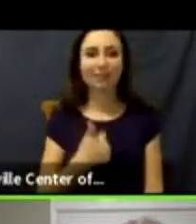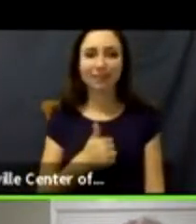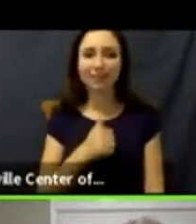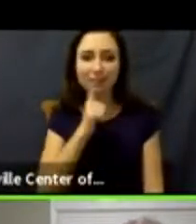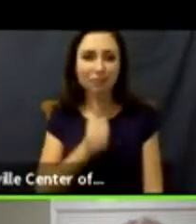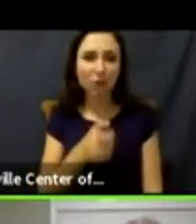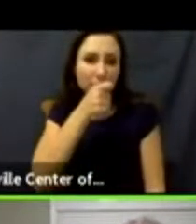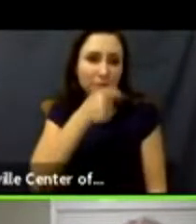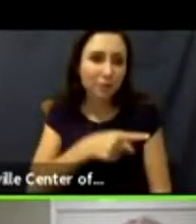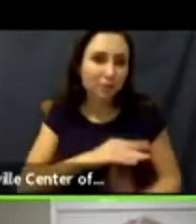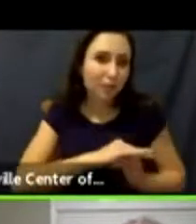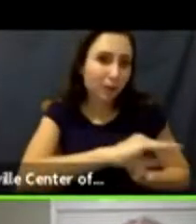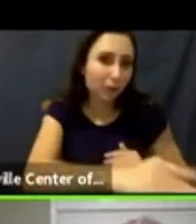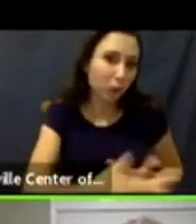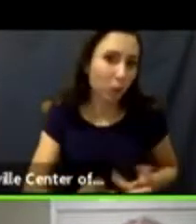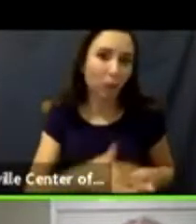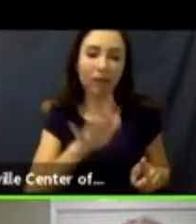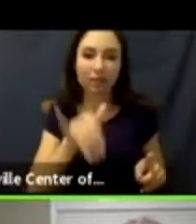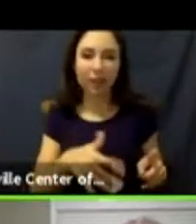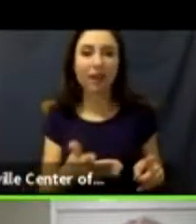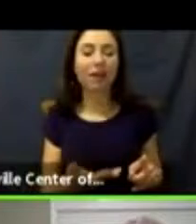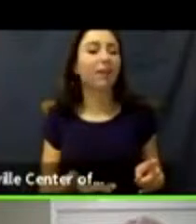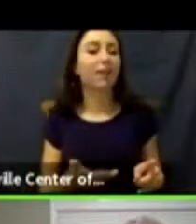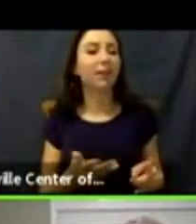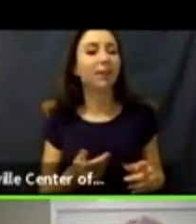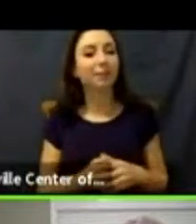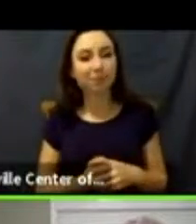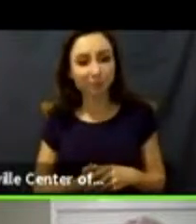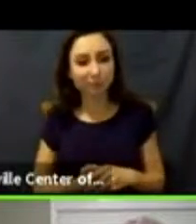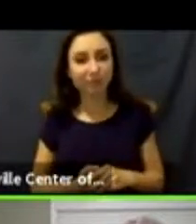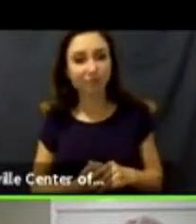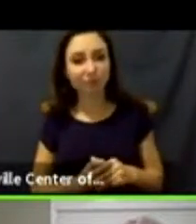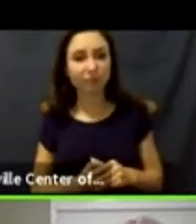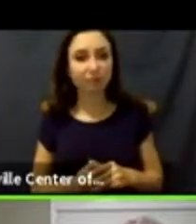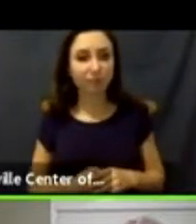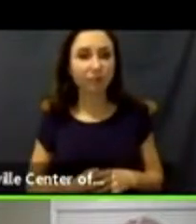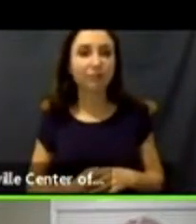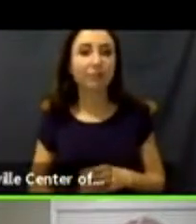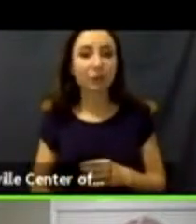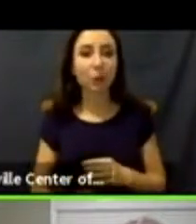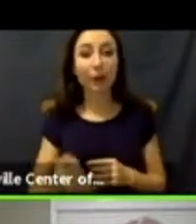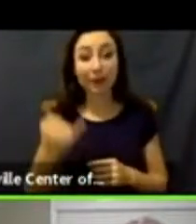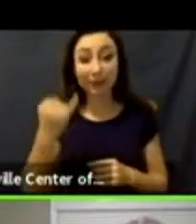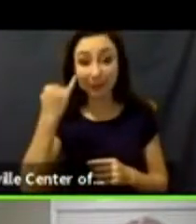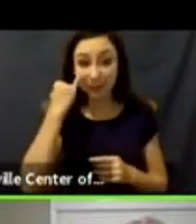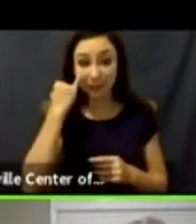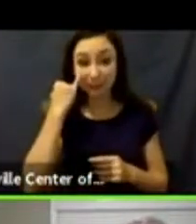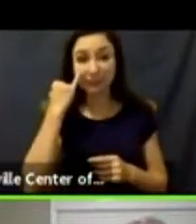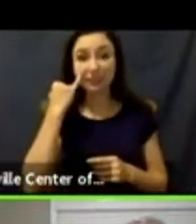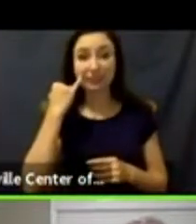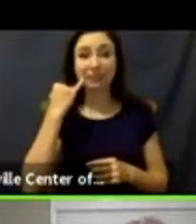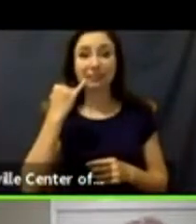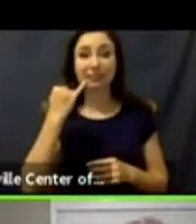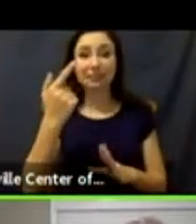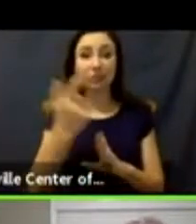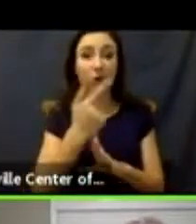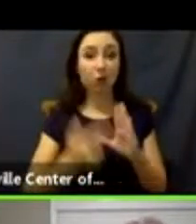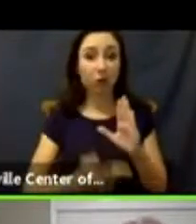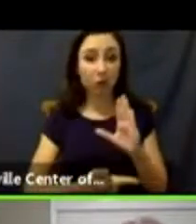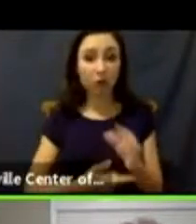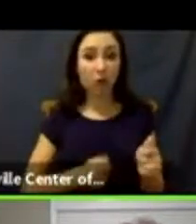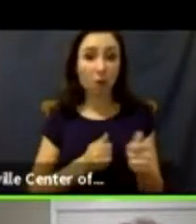something. So if there is an ordinance passed, then that would